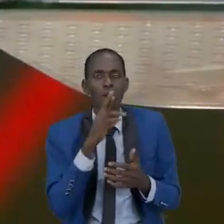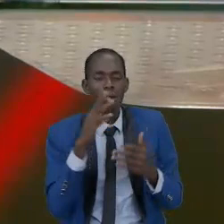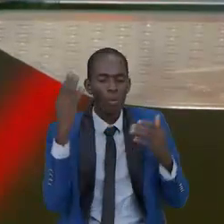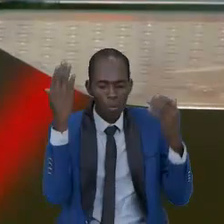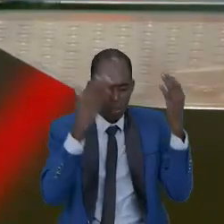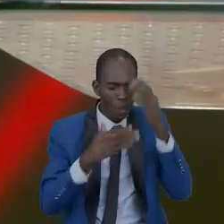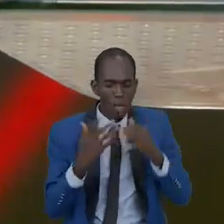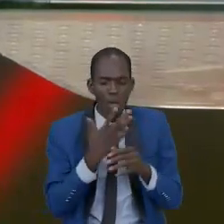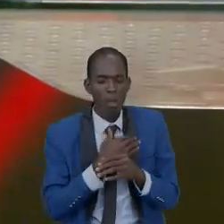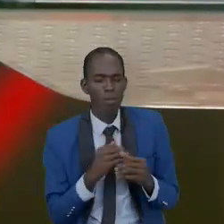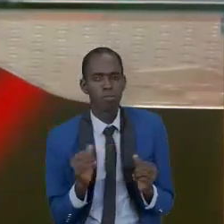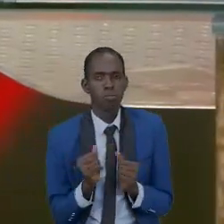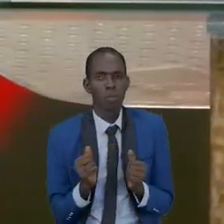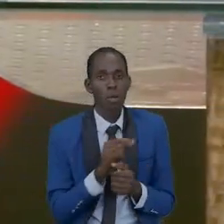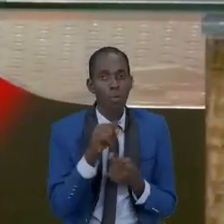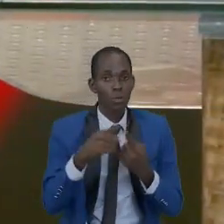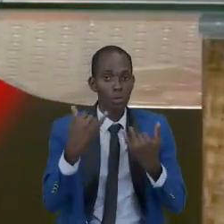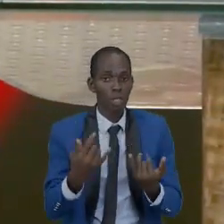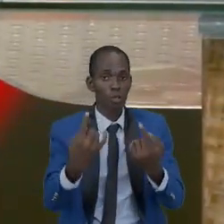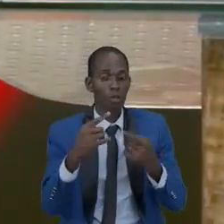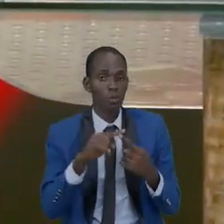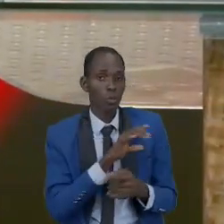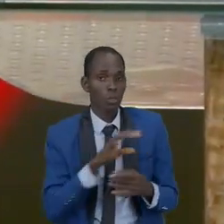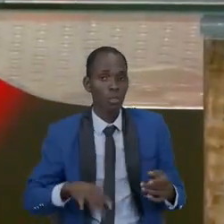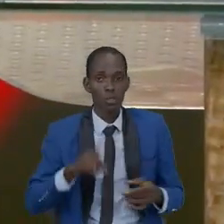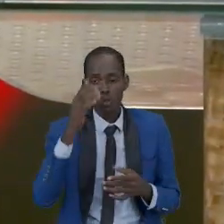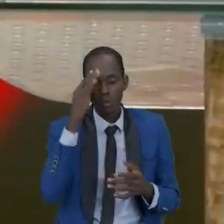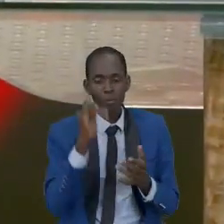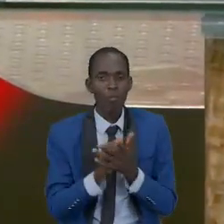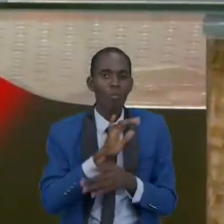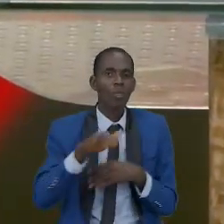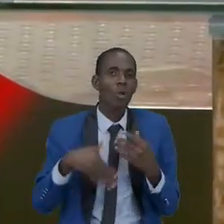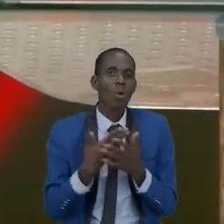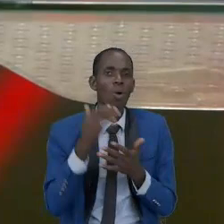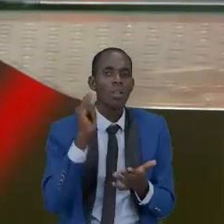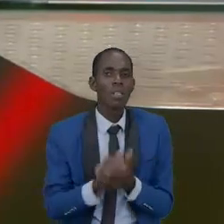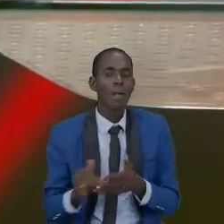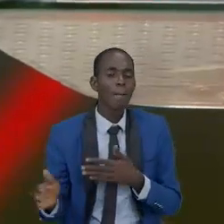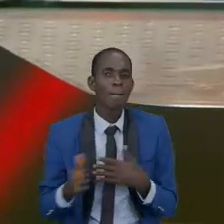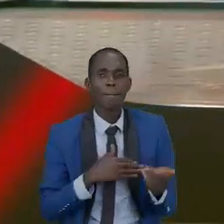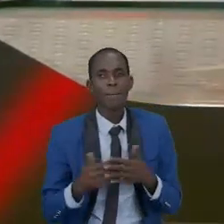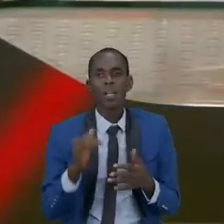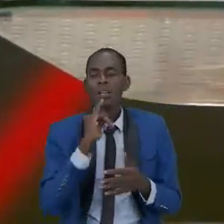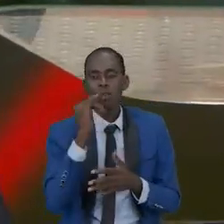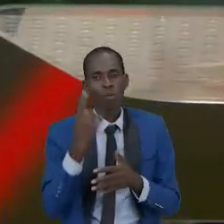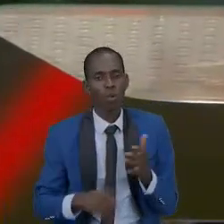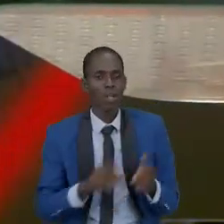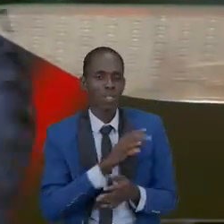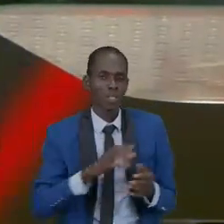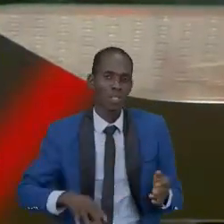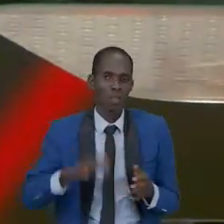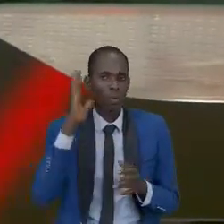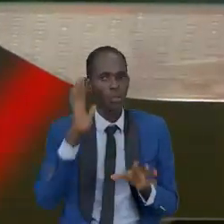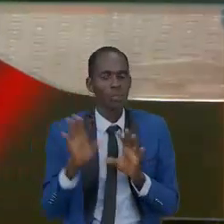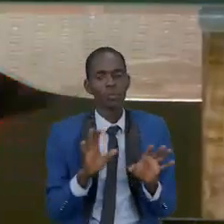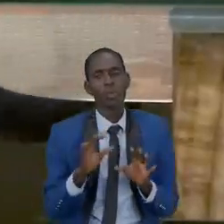But now, when you come to Christ and you know that all that matters is what Christ will do, how Christ